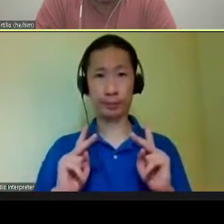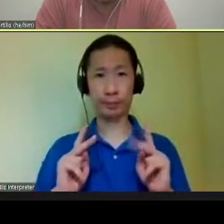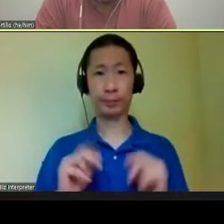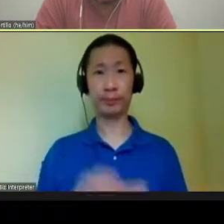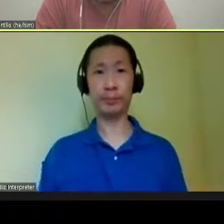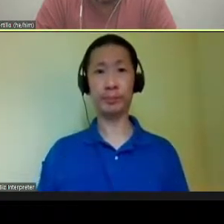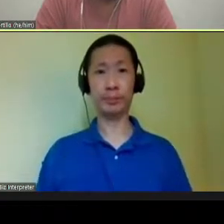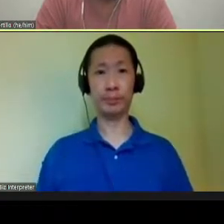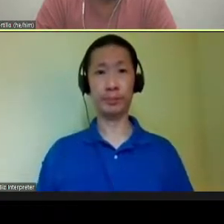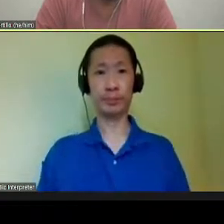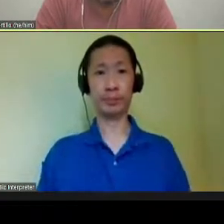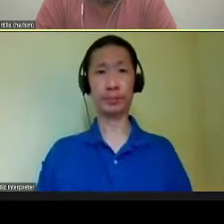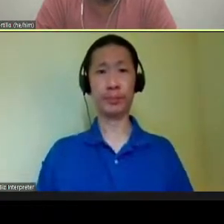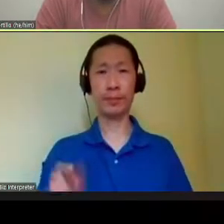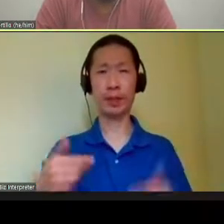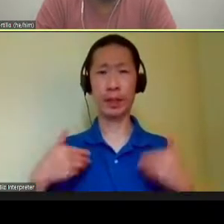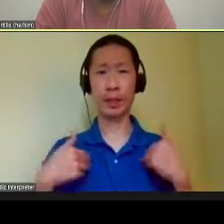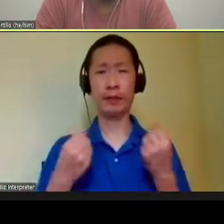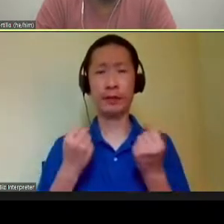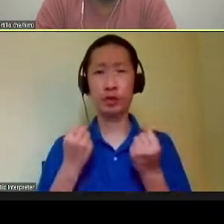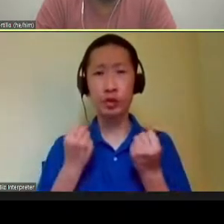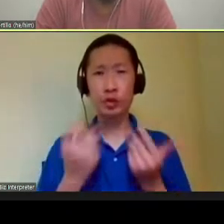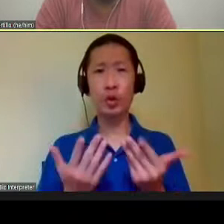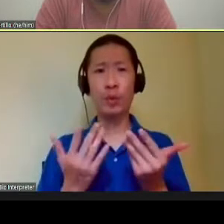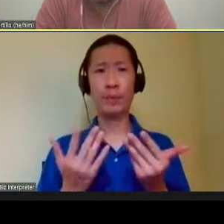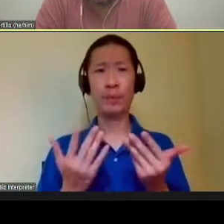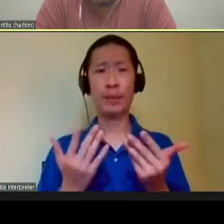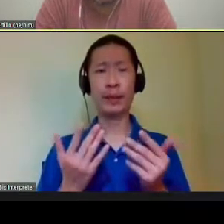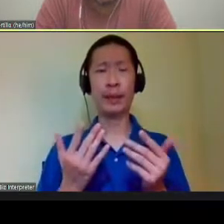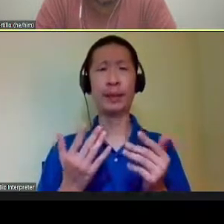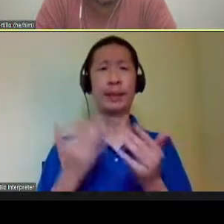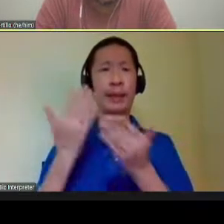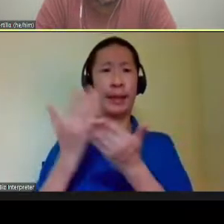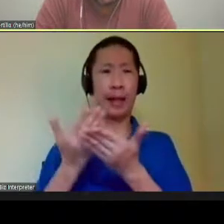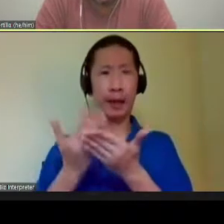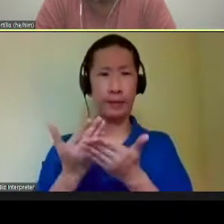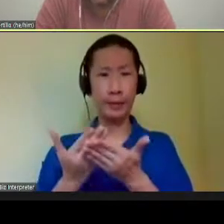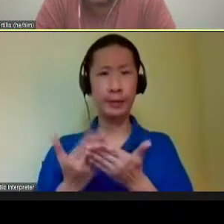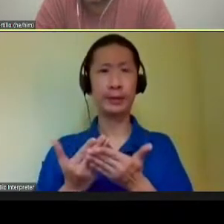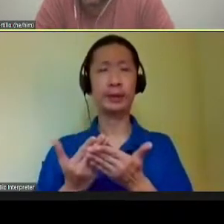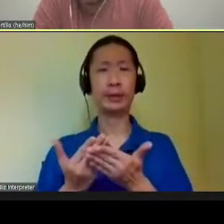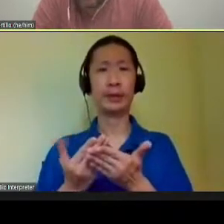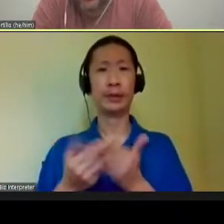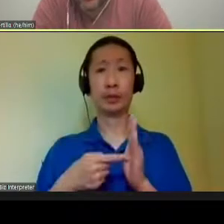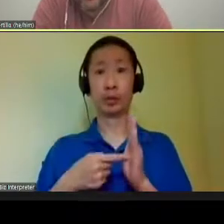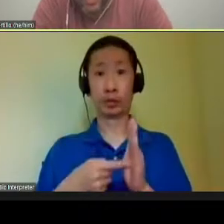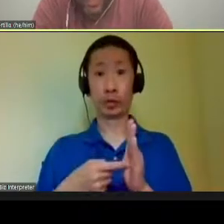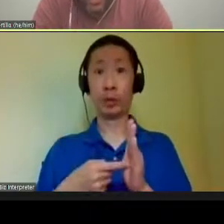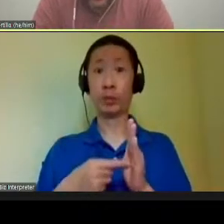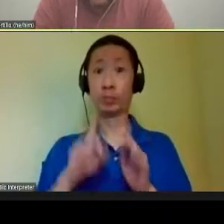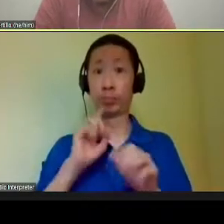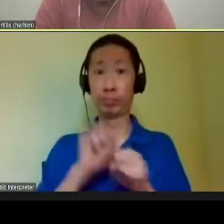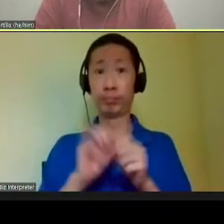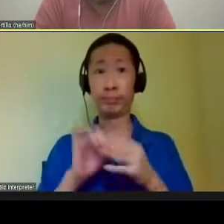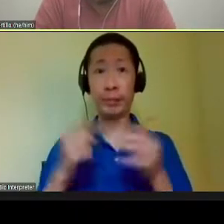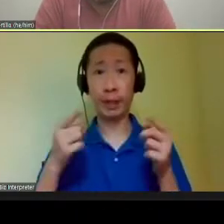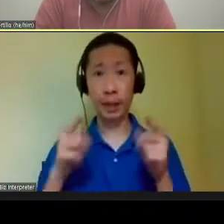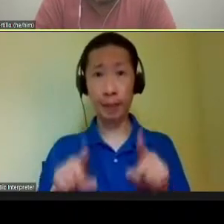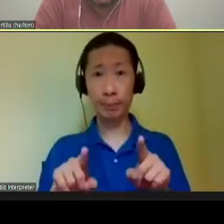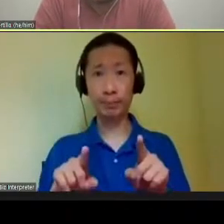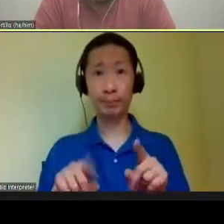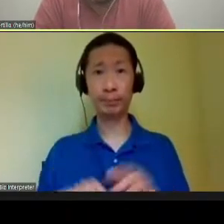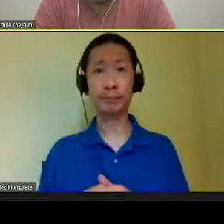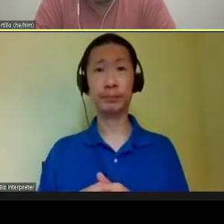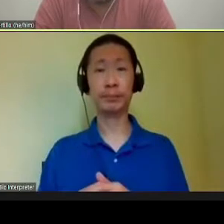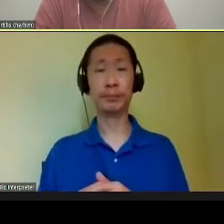And there are so many points of evidence that show how successful it was. And on